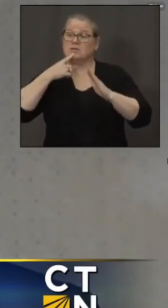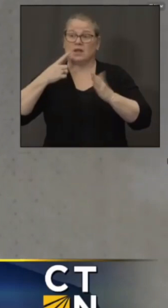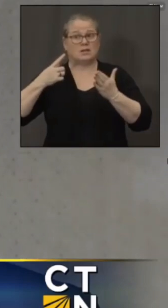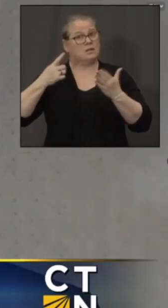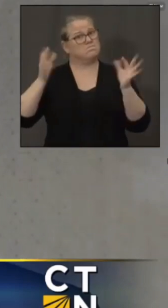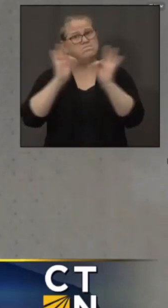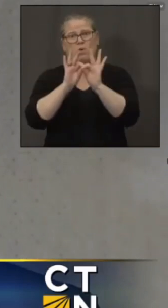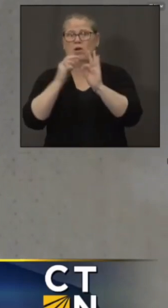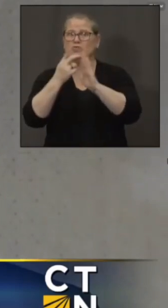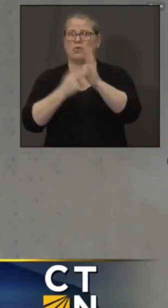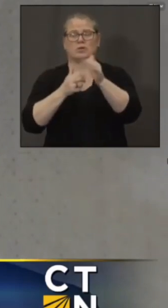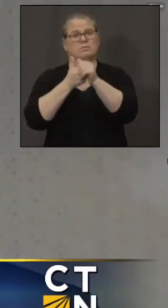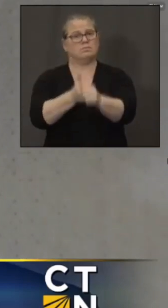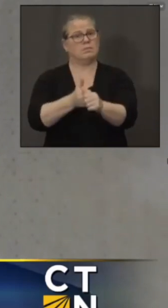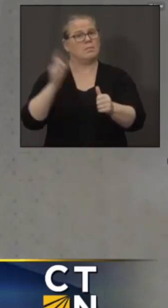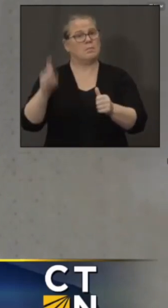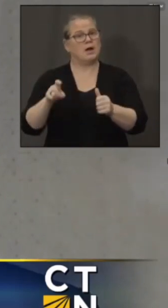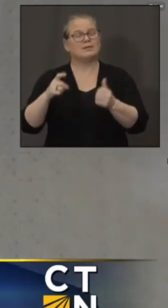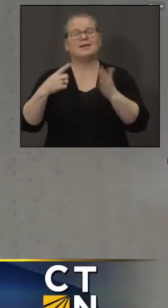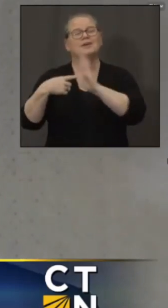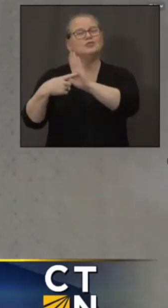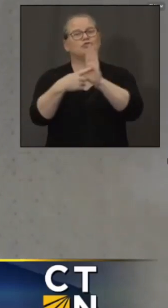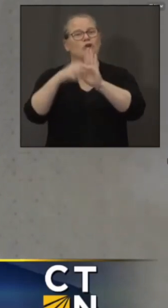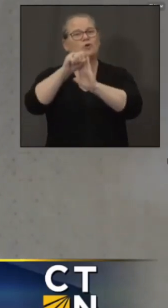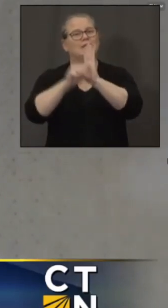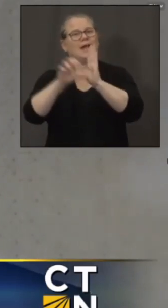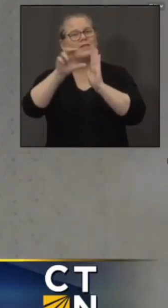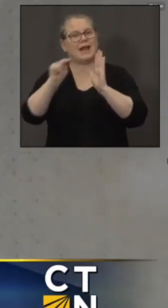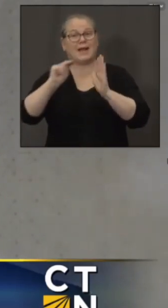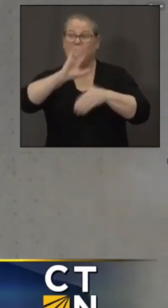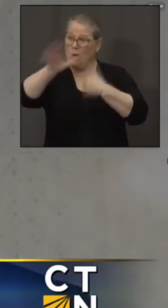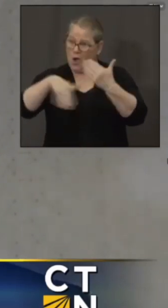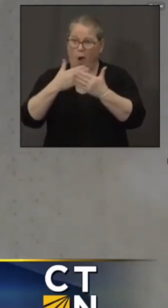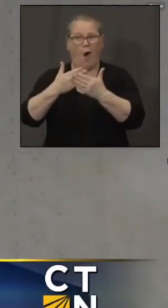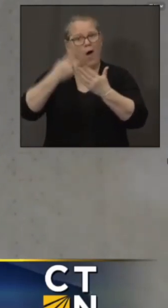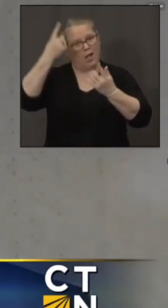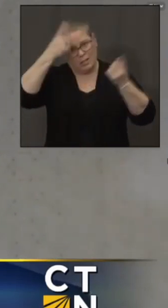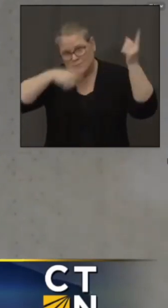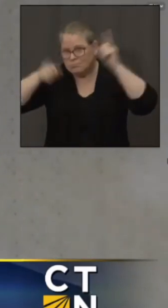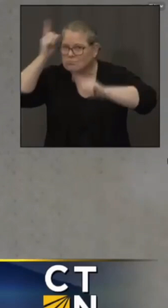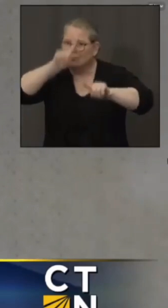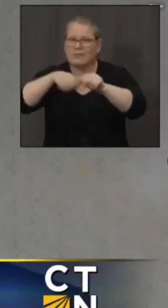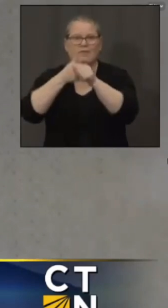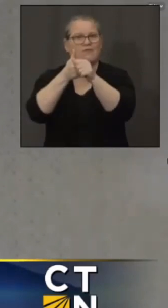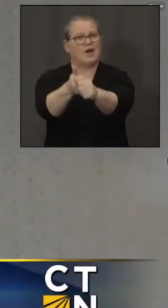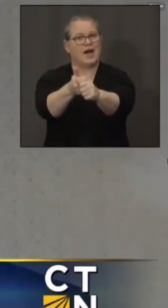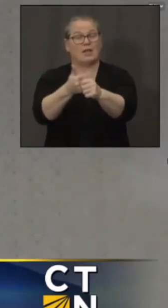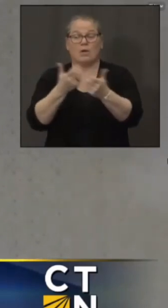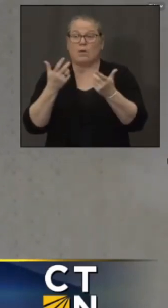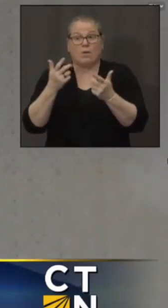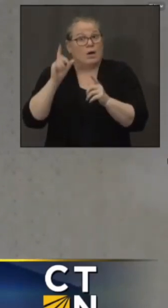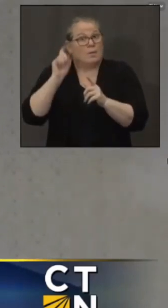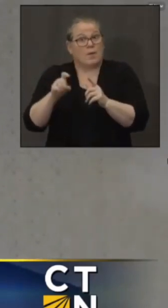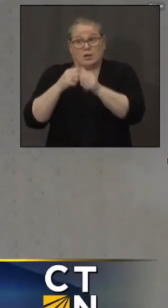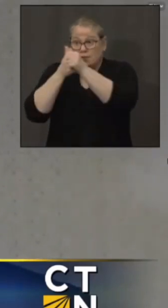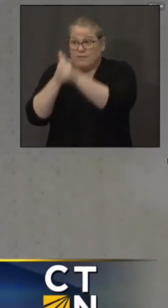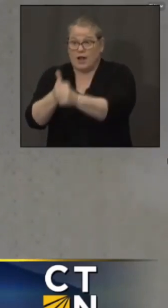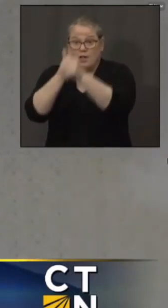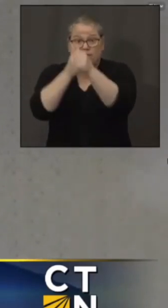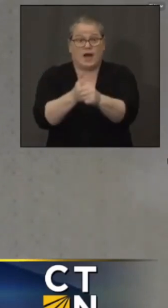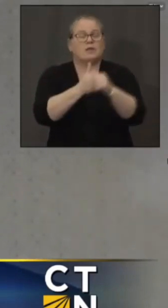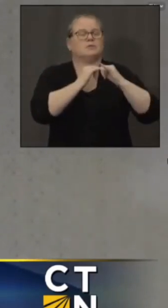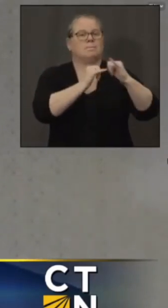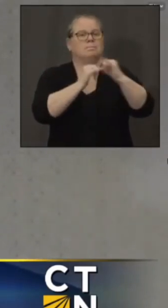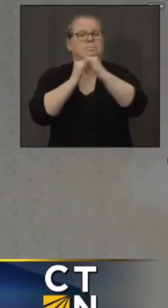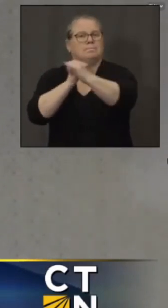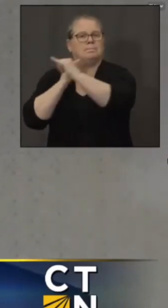state of Connecticut wants to show that we're all in this together. And if we're going to be all compliant, we all have to do it together. And so the additional support the